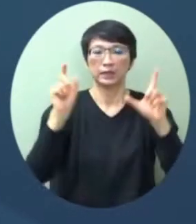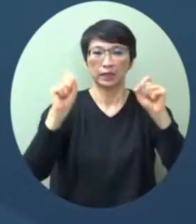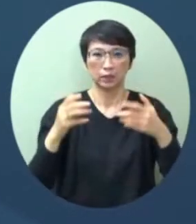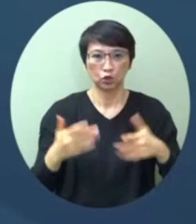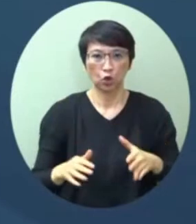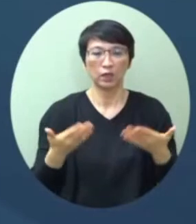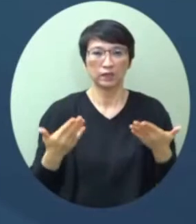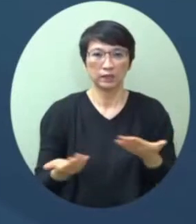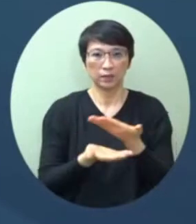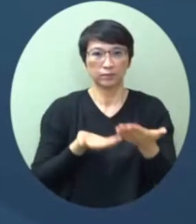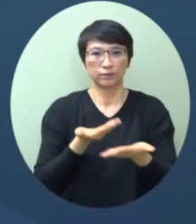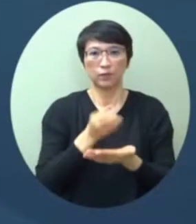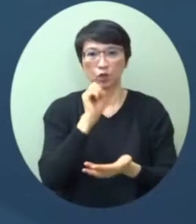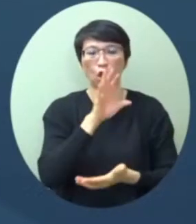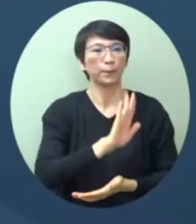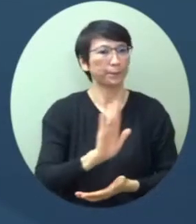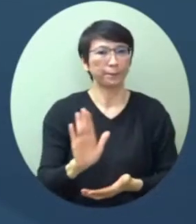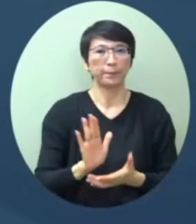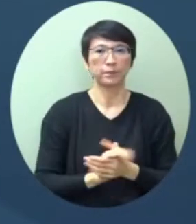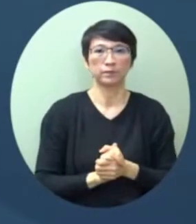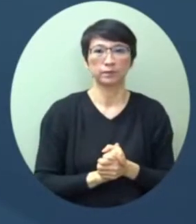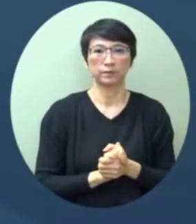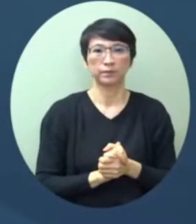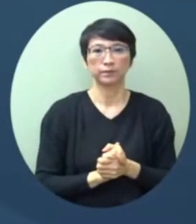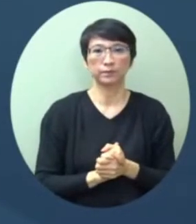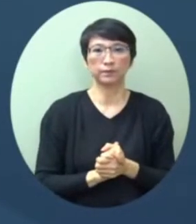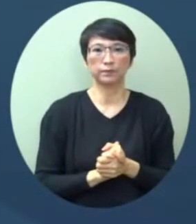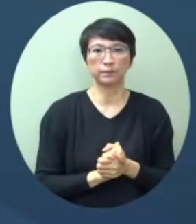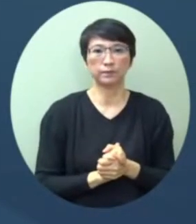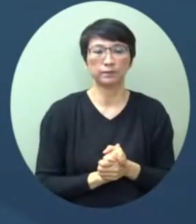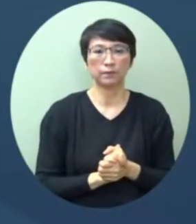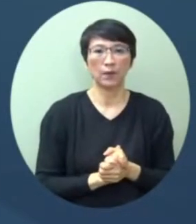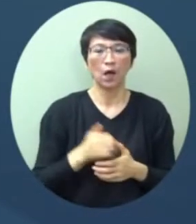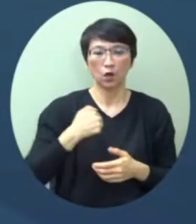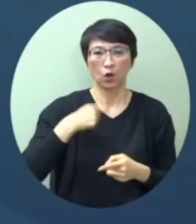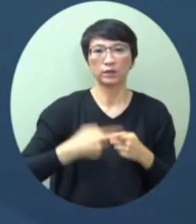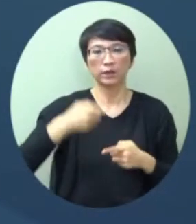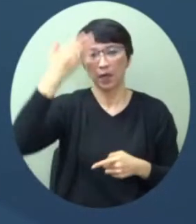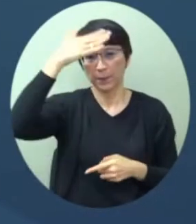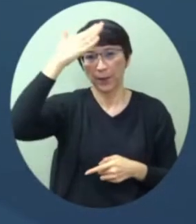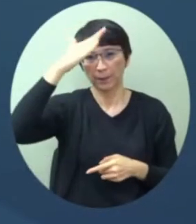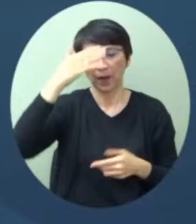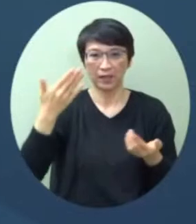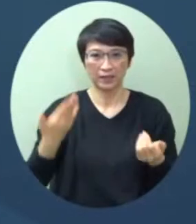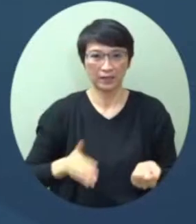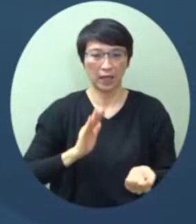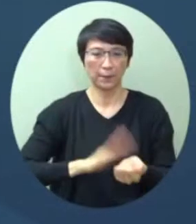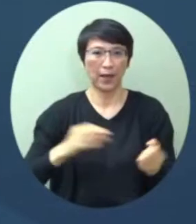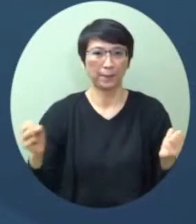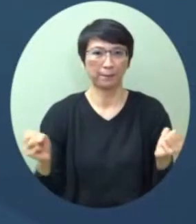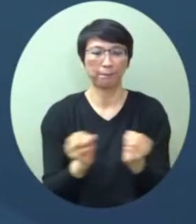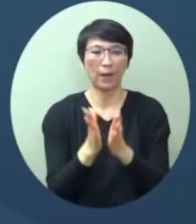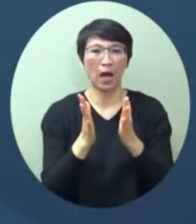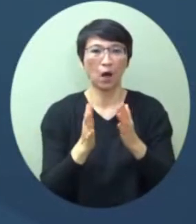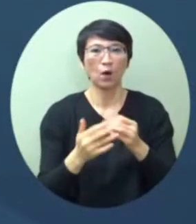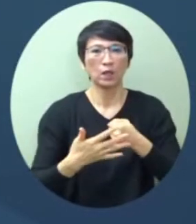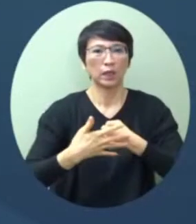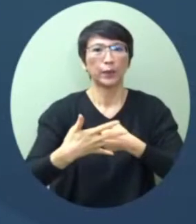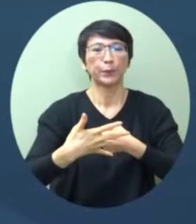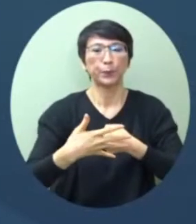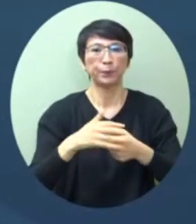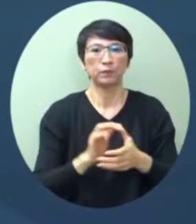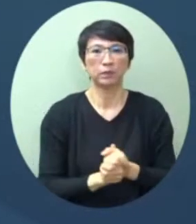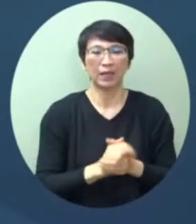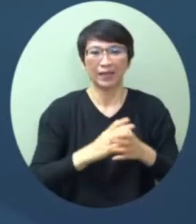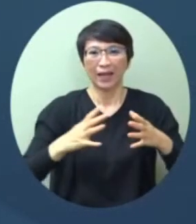press release to give an account of our discussion. I will not repeat the details. I fully understand